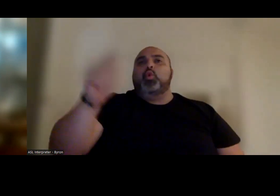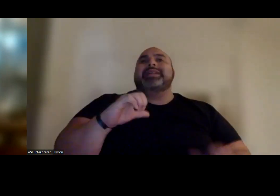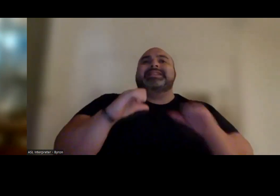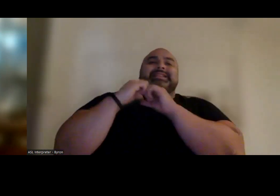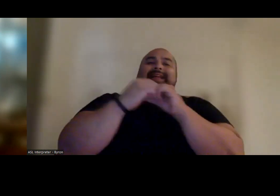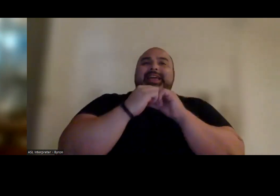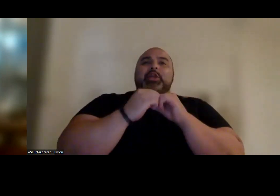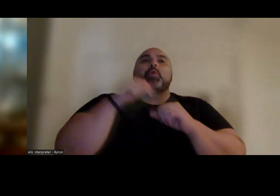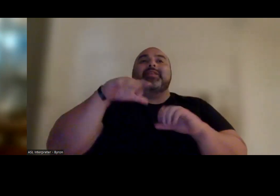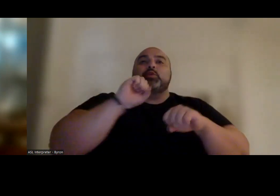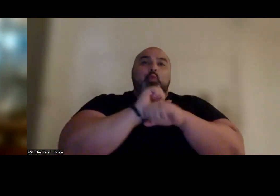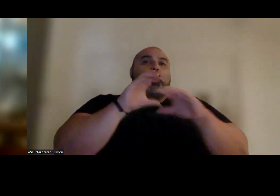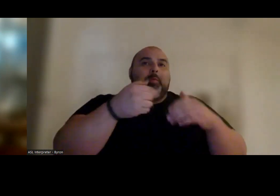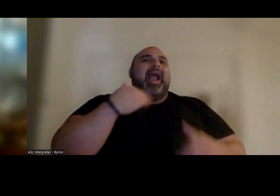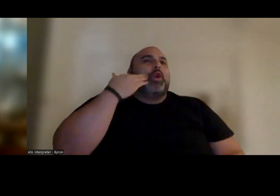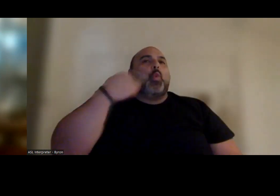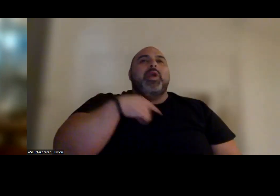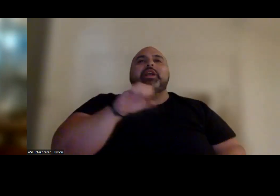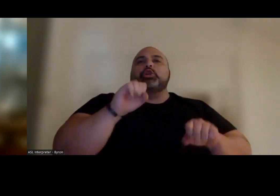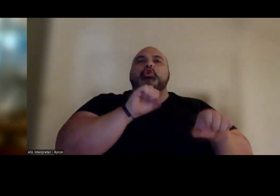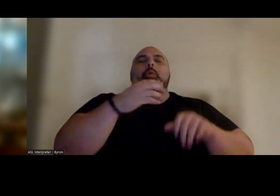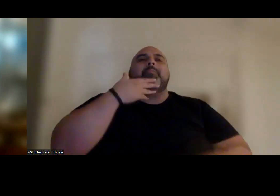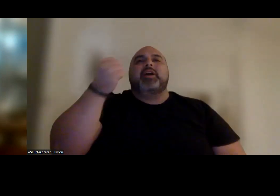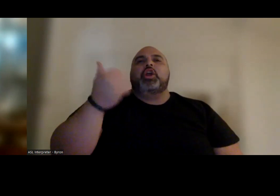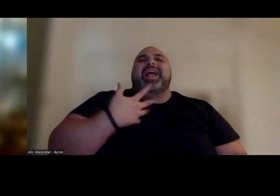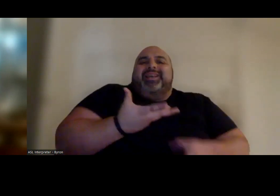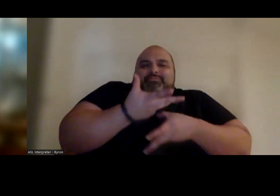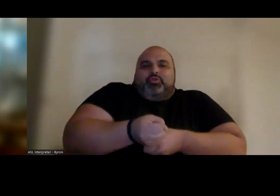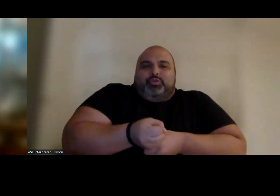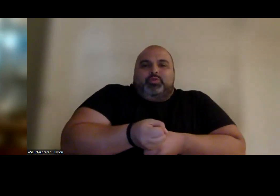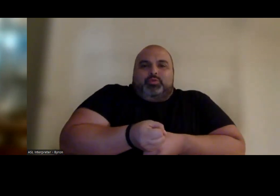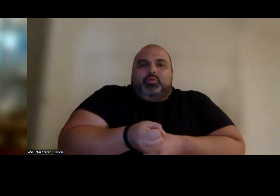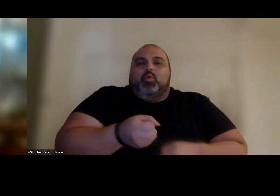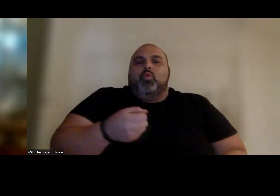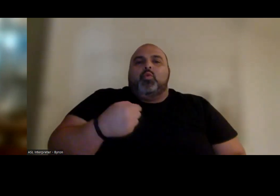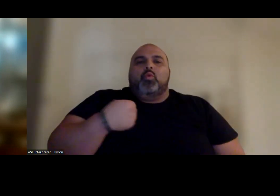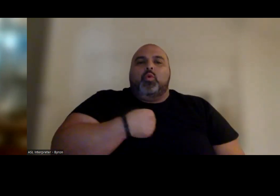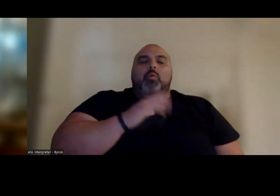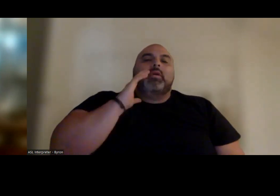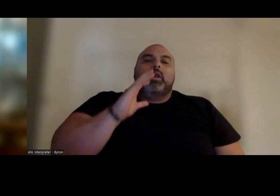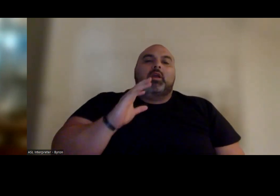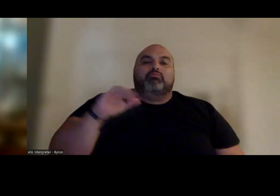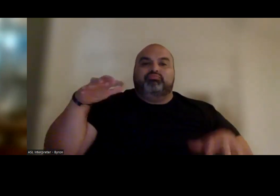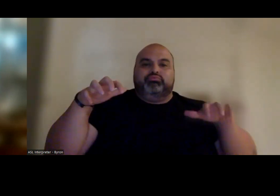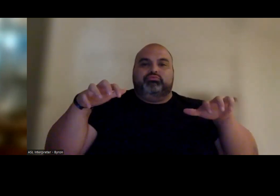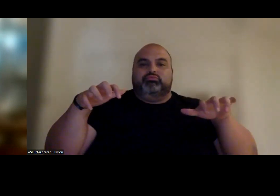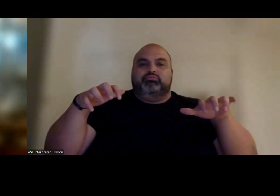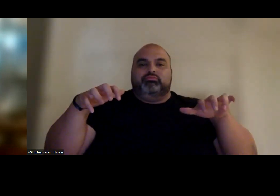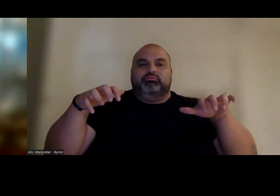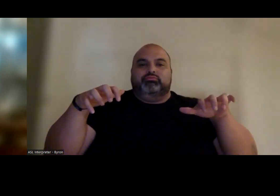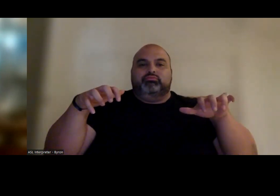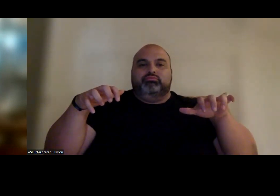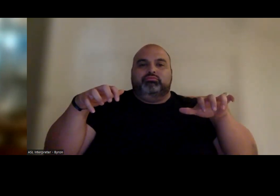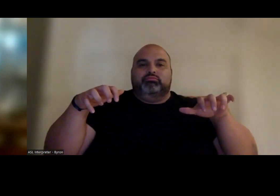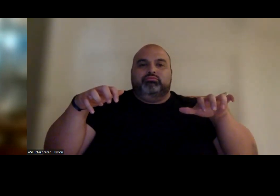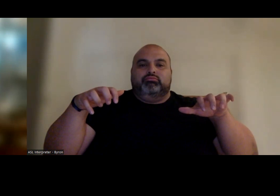with this work group, I know we can do better. And I trust we will be able to ensure moving forward other residents don't